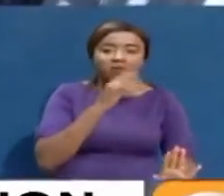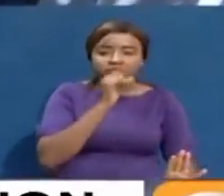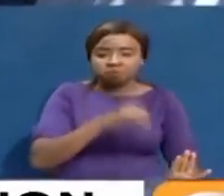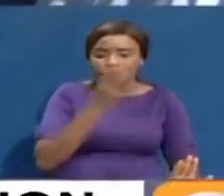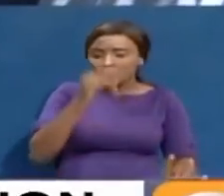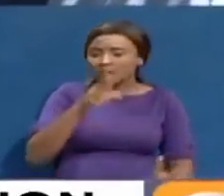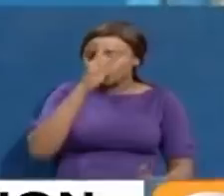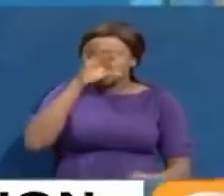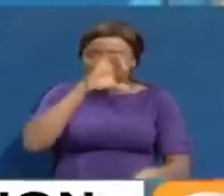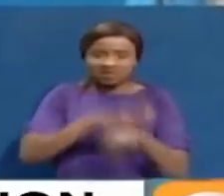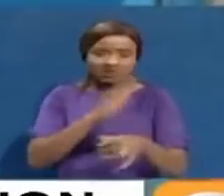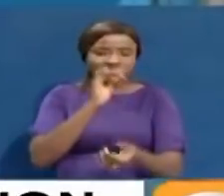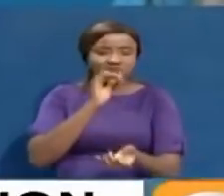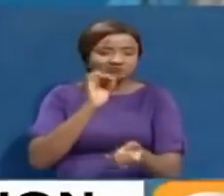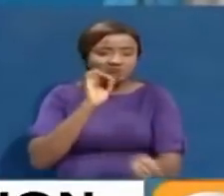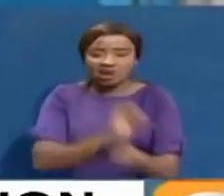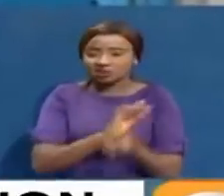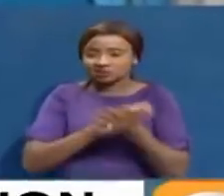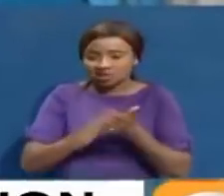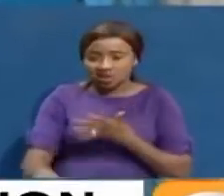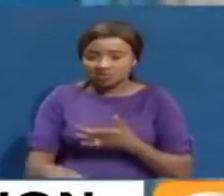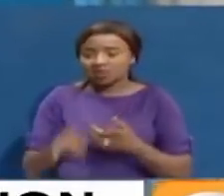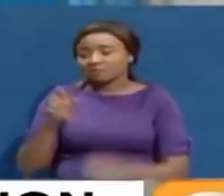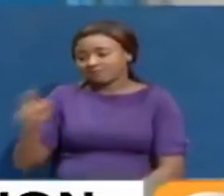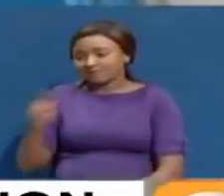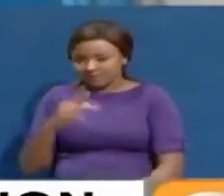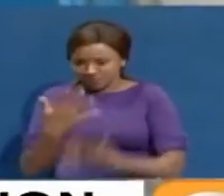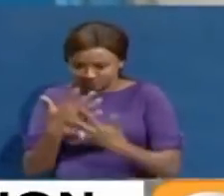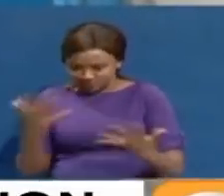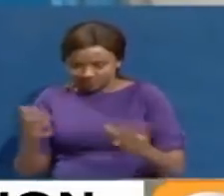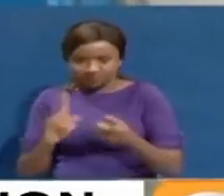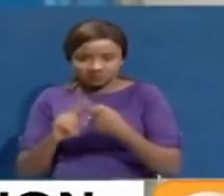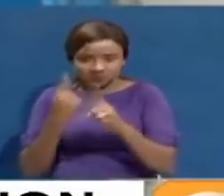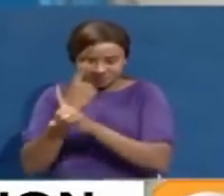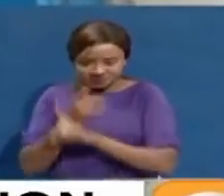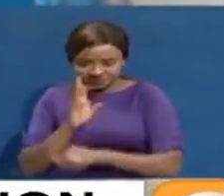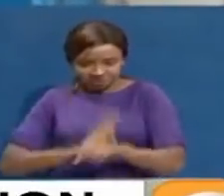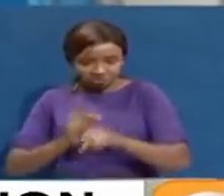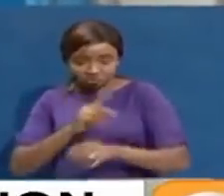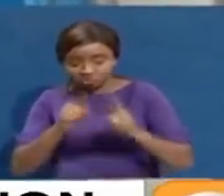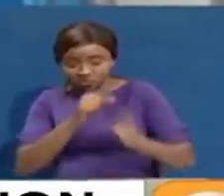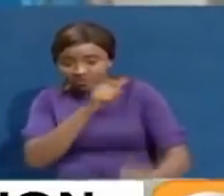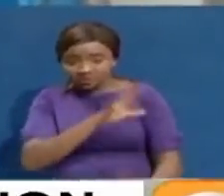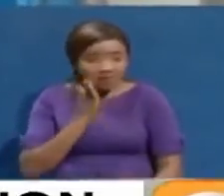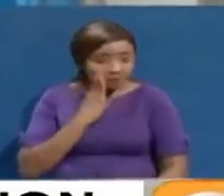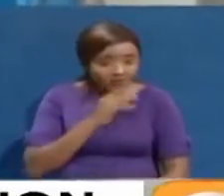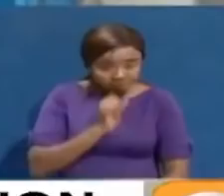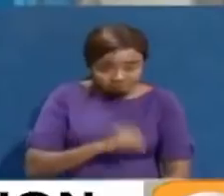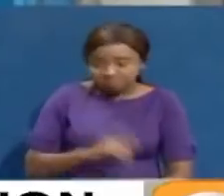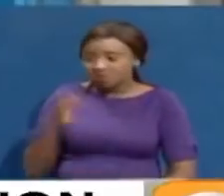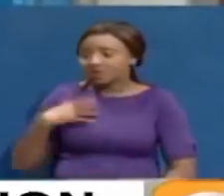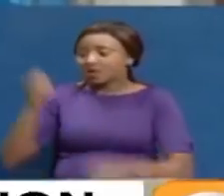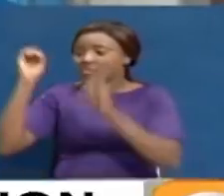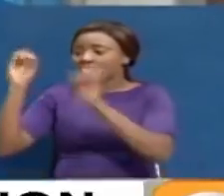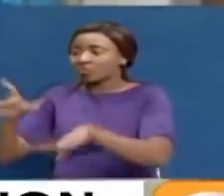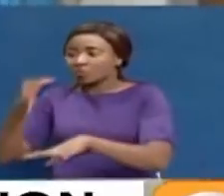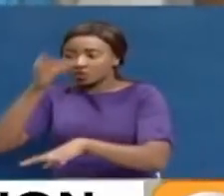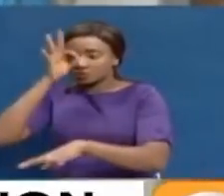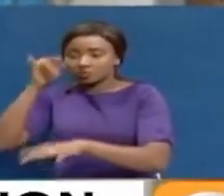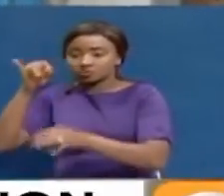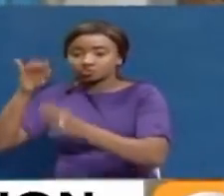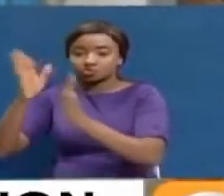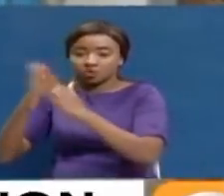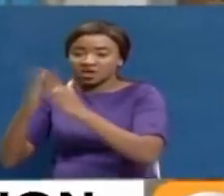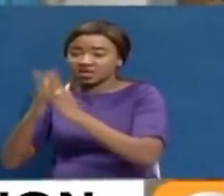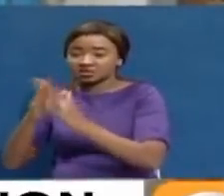any arrests. Wangari says she concealed the murder weapons and clothes by throwing them in a pit latrine, which detectives